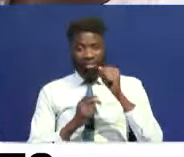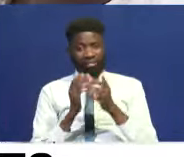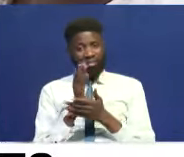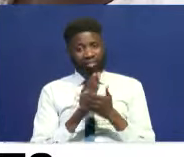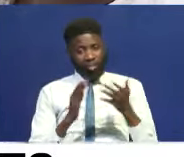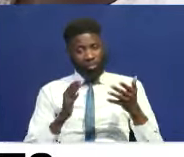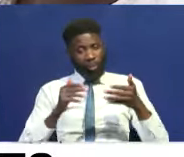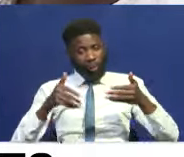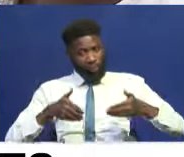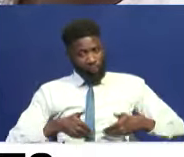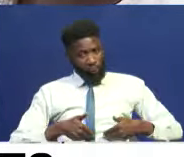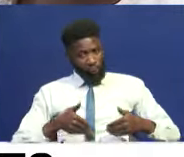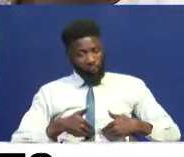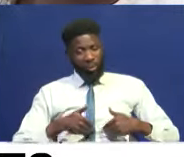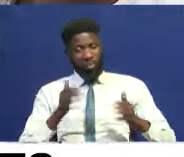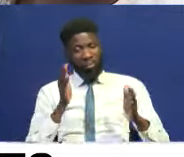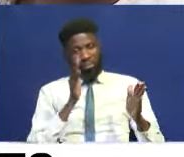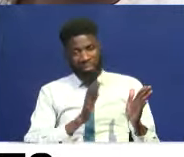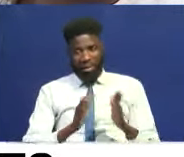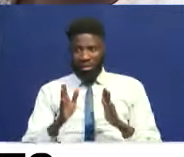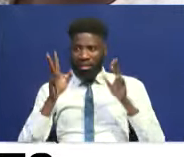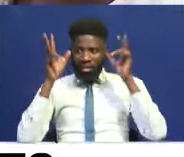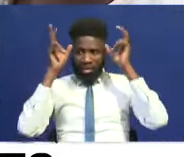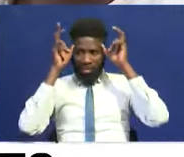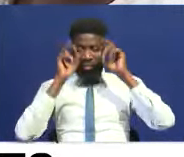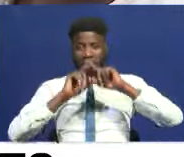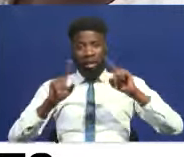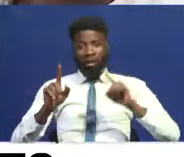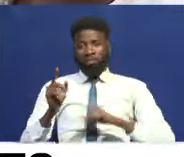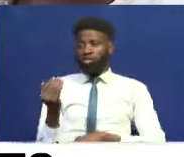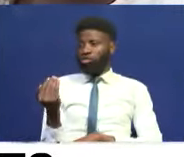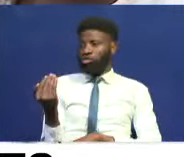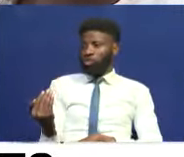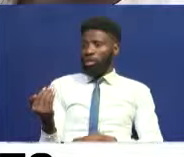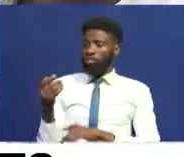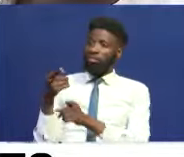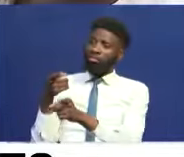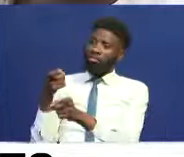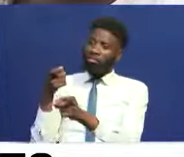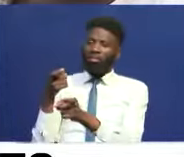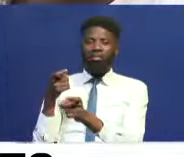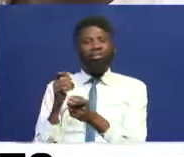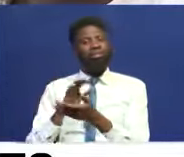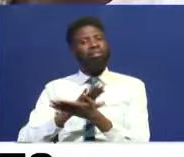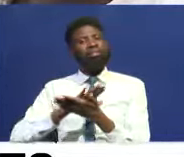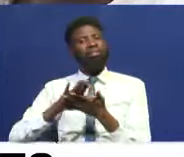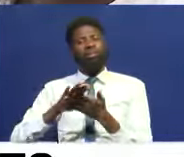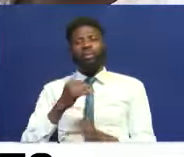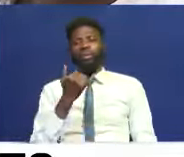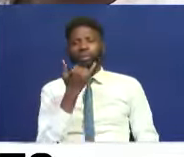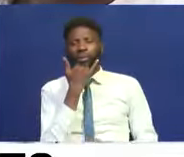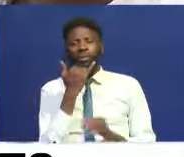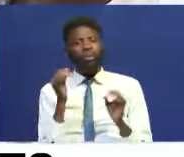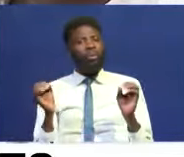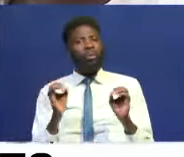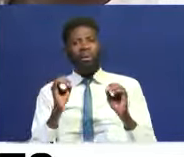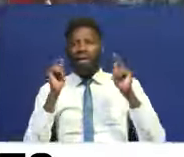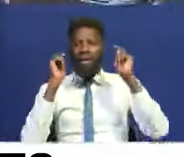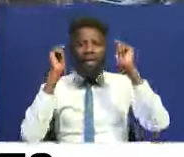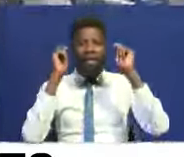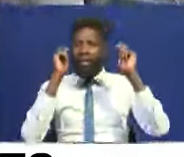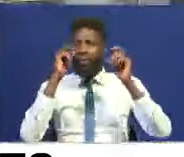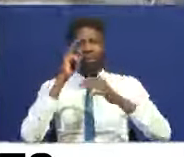zao, mtoto huyu aliweza kuuliwa alikuwa mtu innocent, hakukuwa anajua hata maandamanaji, hakukuwa anajua hata kuandamana ni kusema